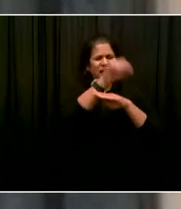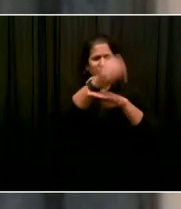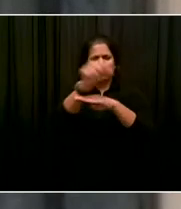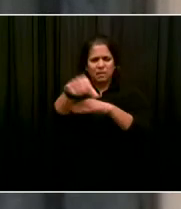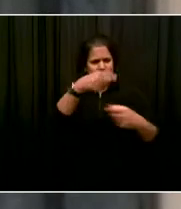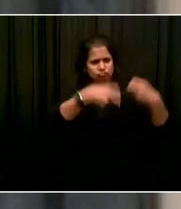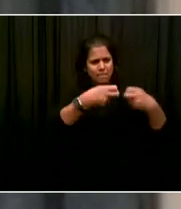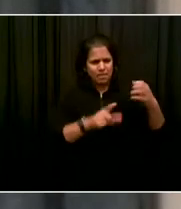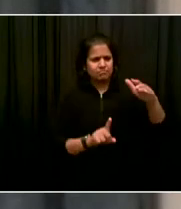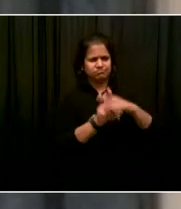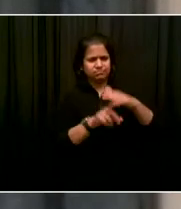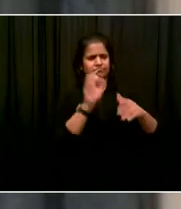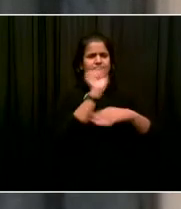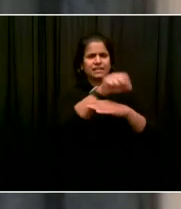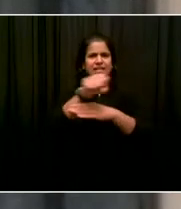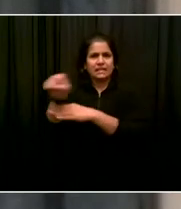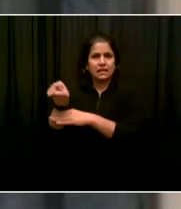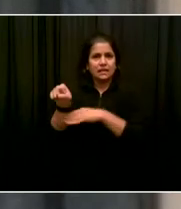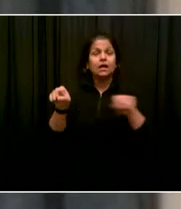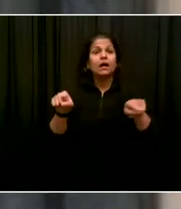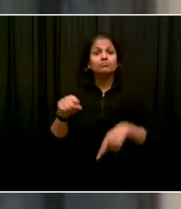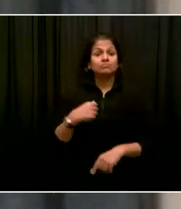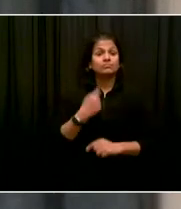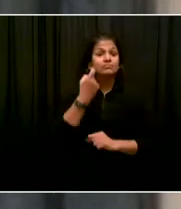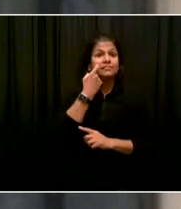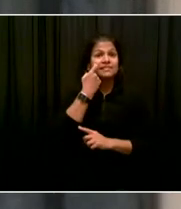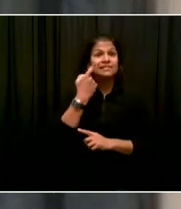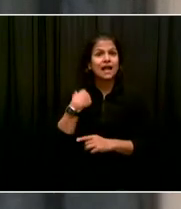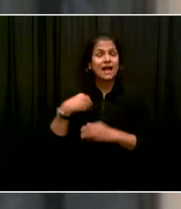took 8 hours to really dig in